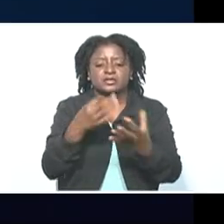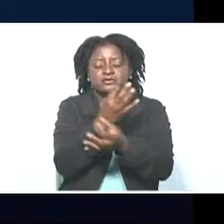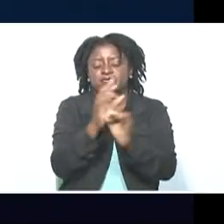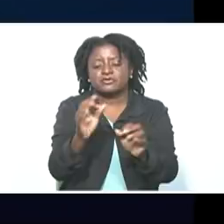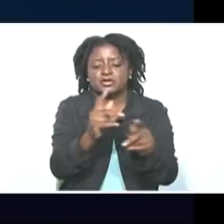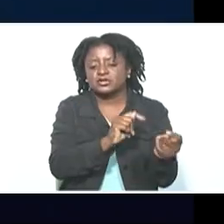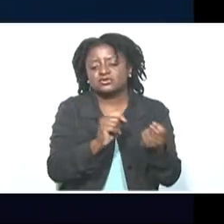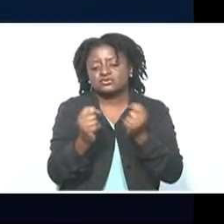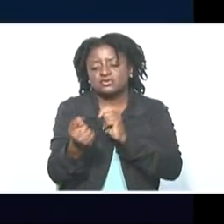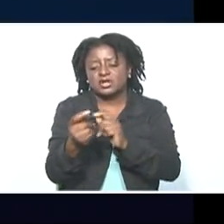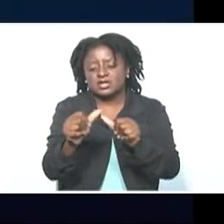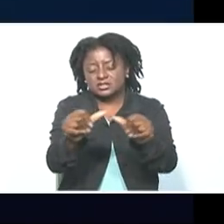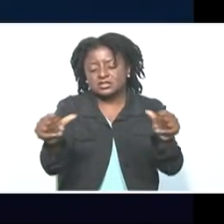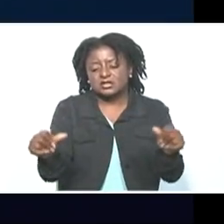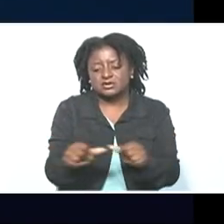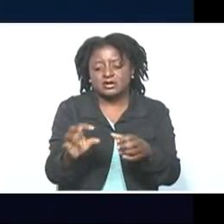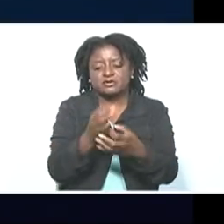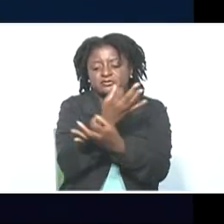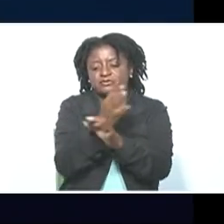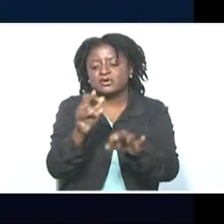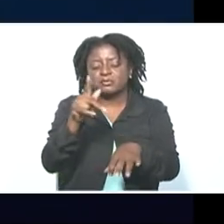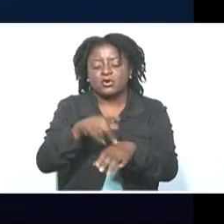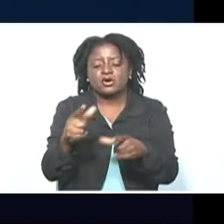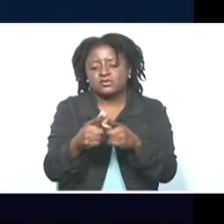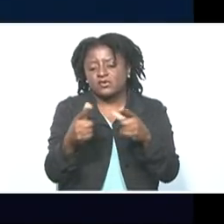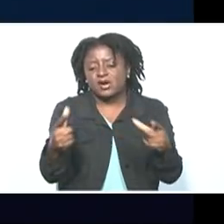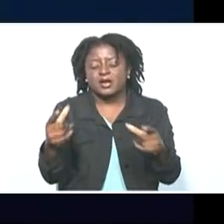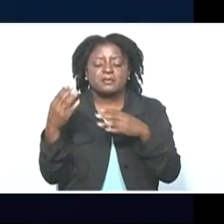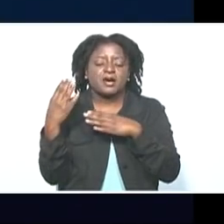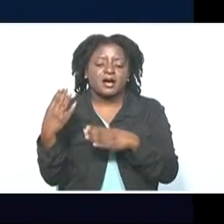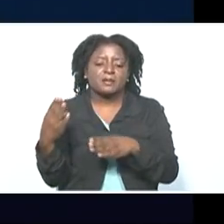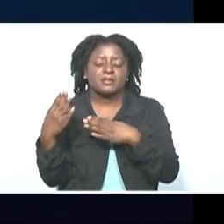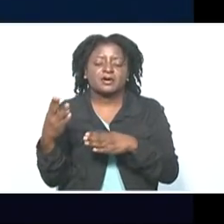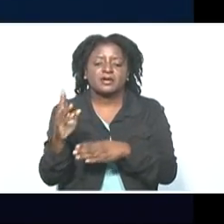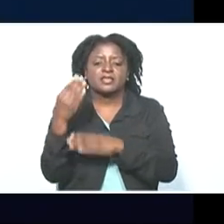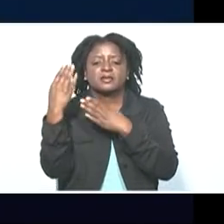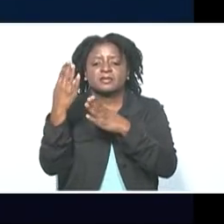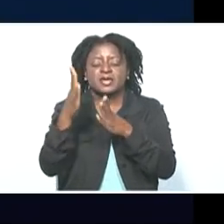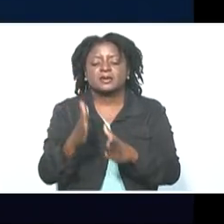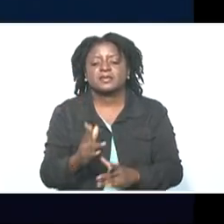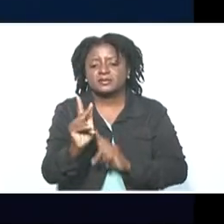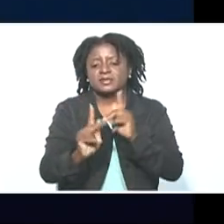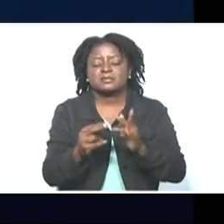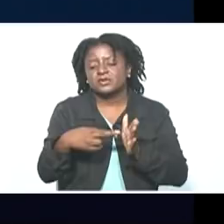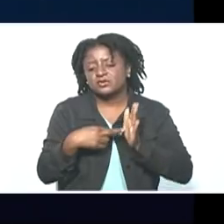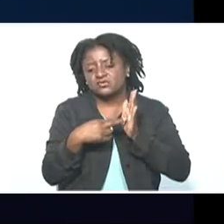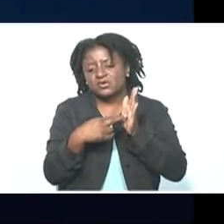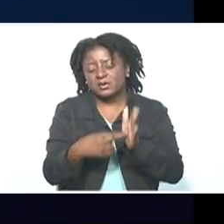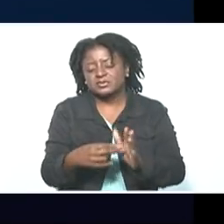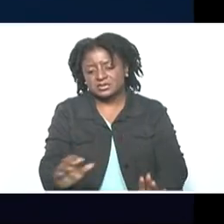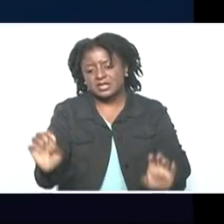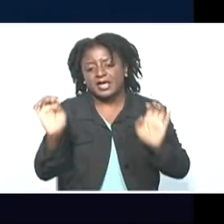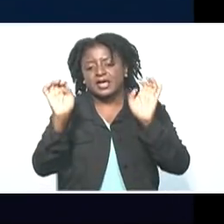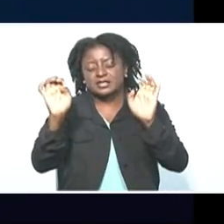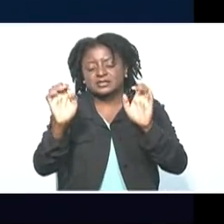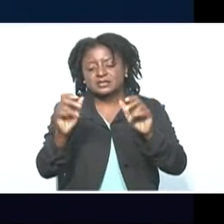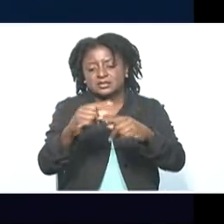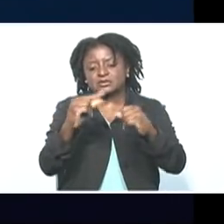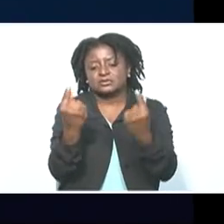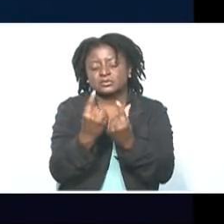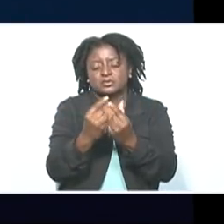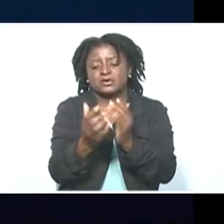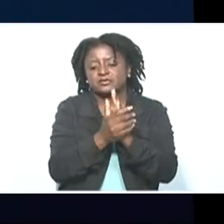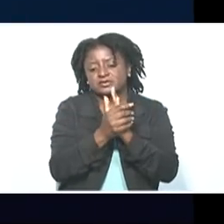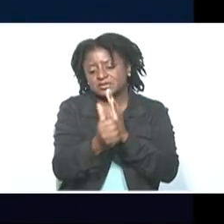Freeport in Grand Bahama. The Bahamian people represent an excellent pool of skilled